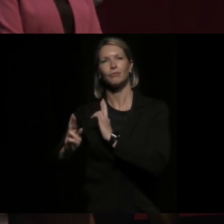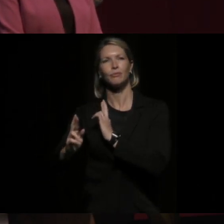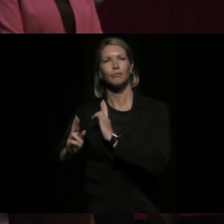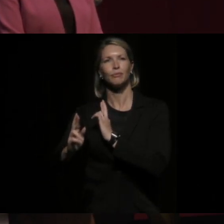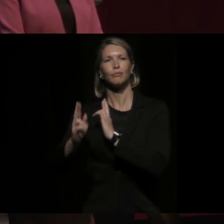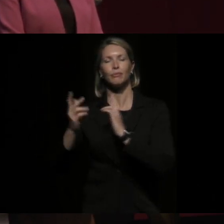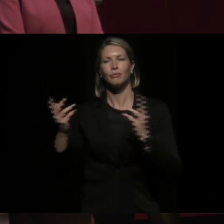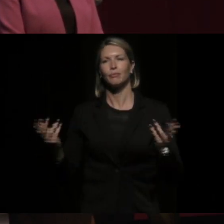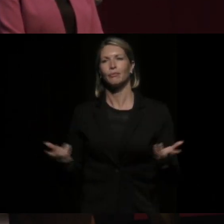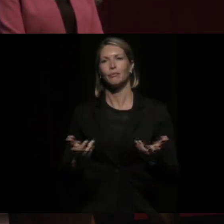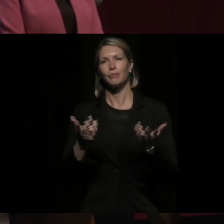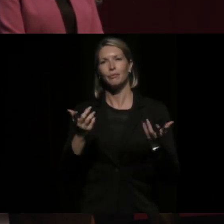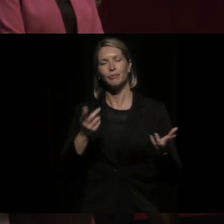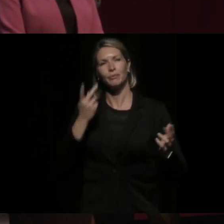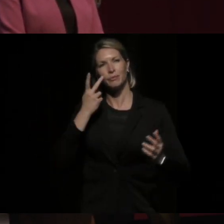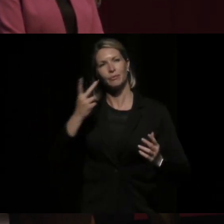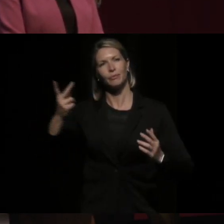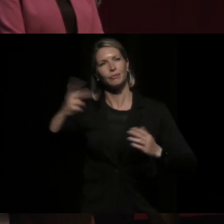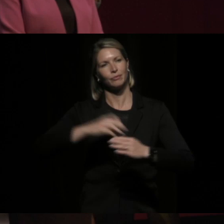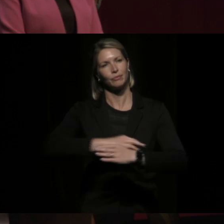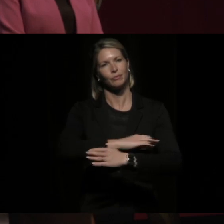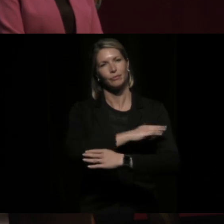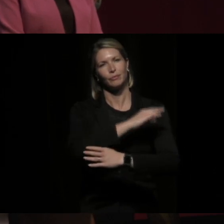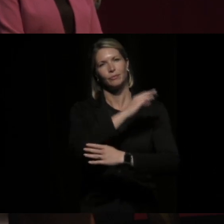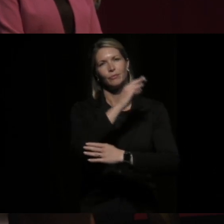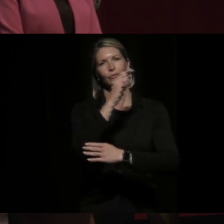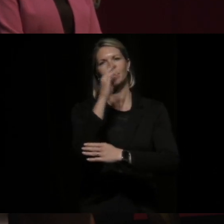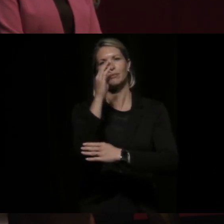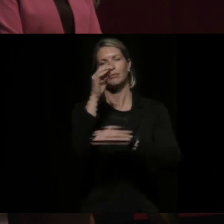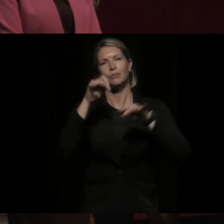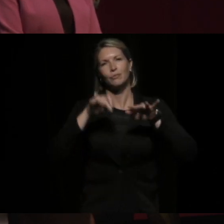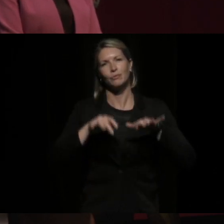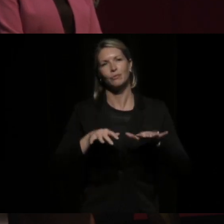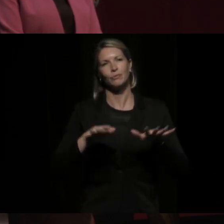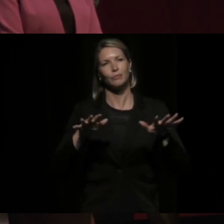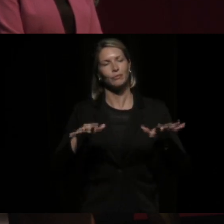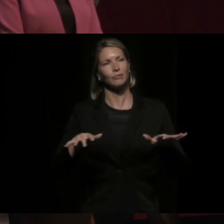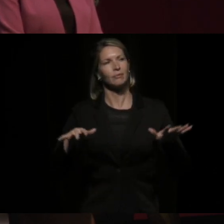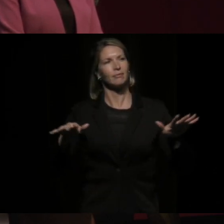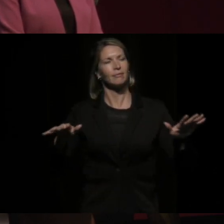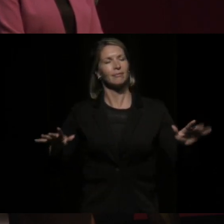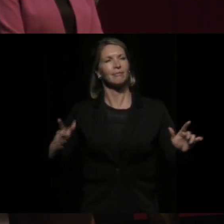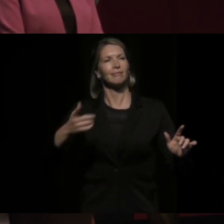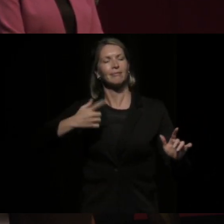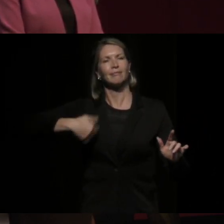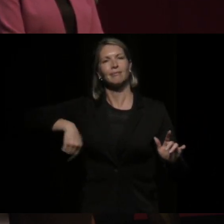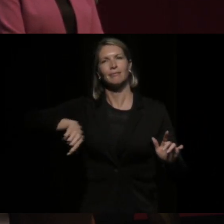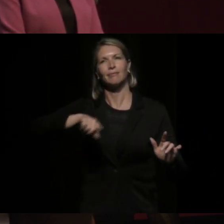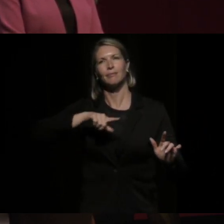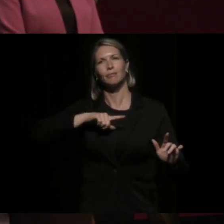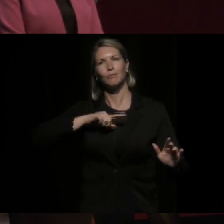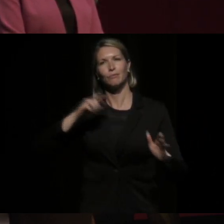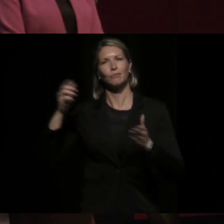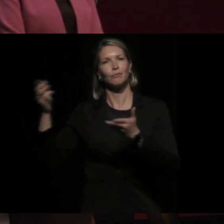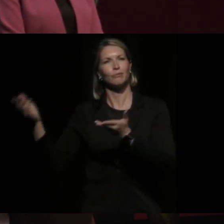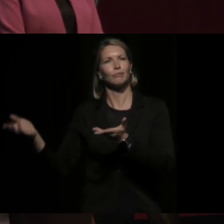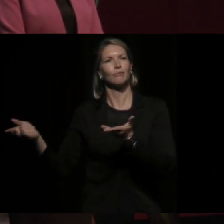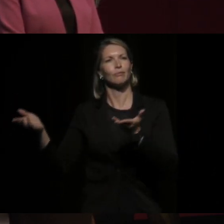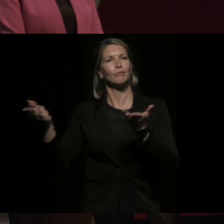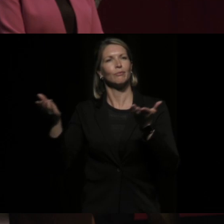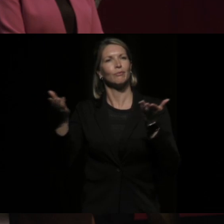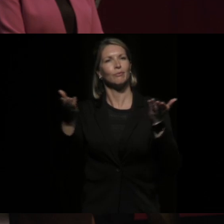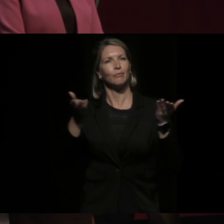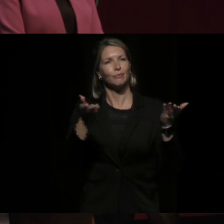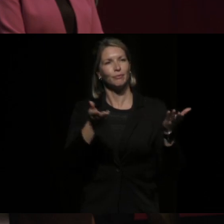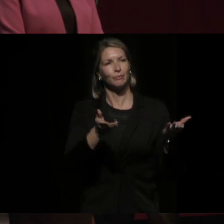quand embrasse porter les pays, il sait